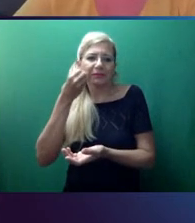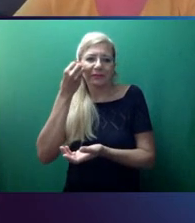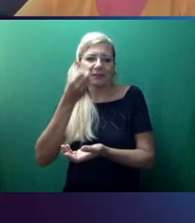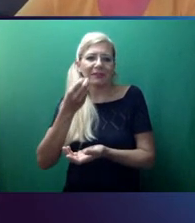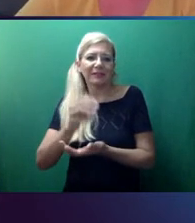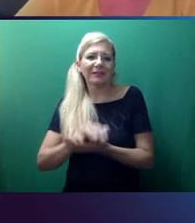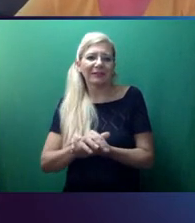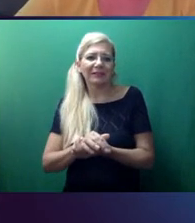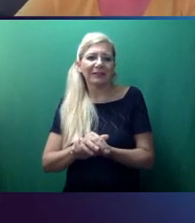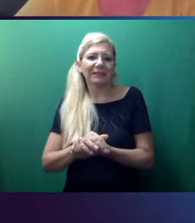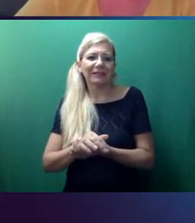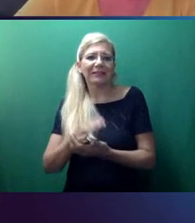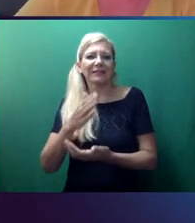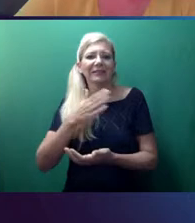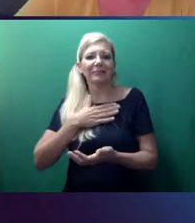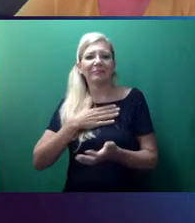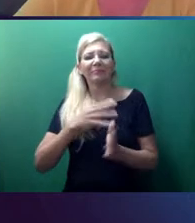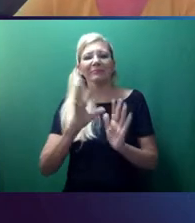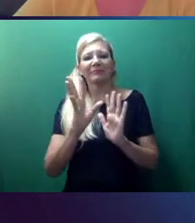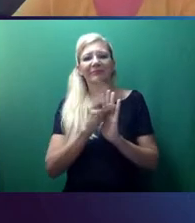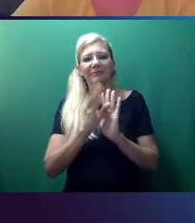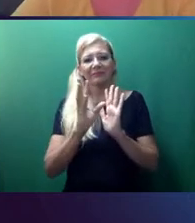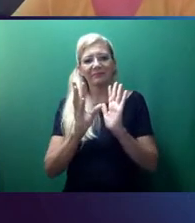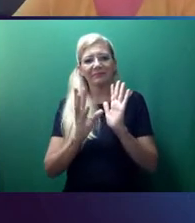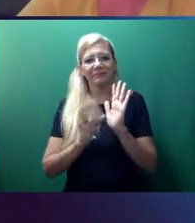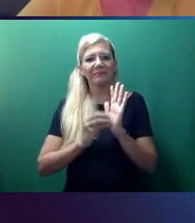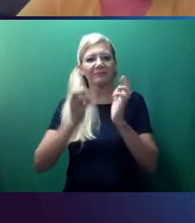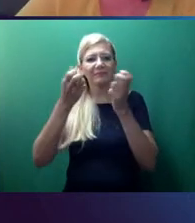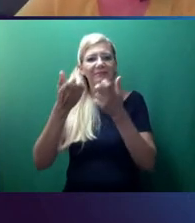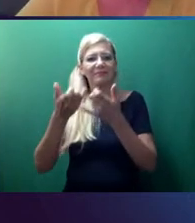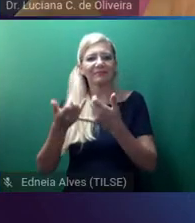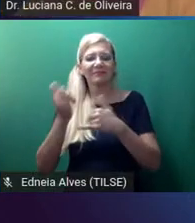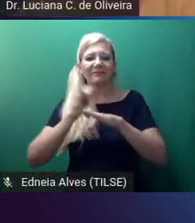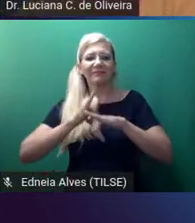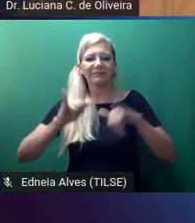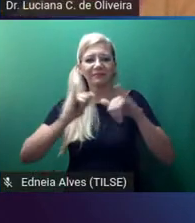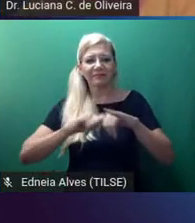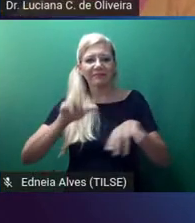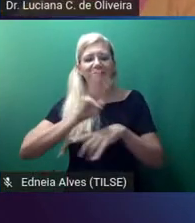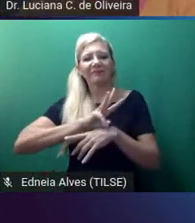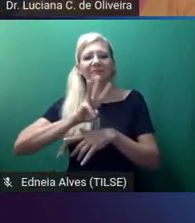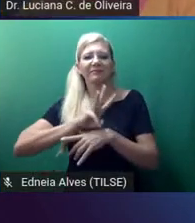This is my contact information, and I have my website,